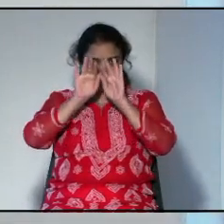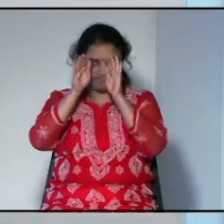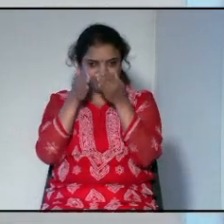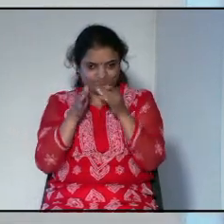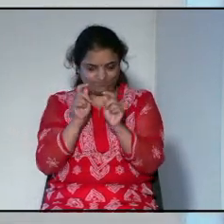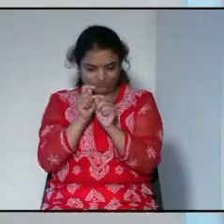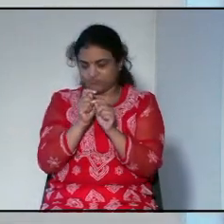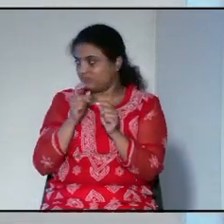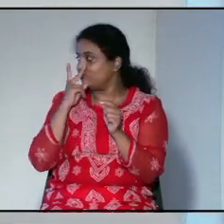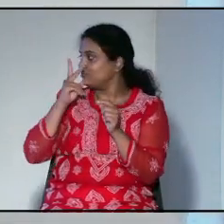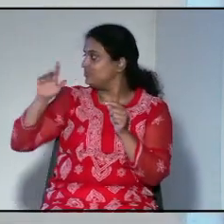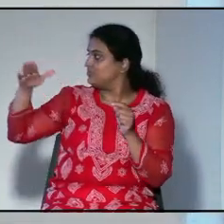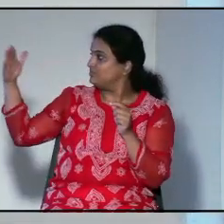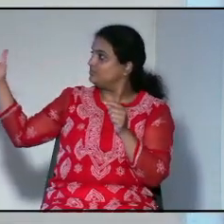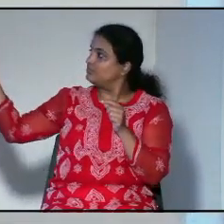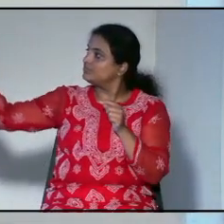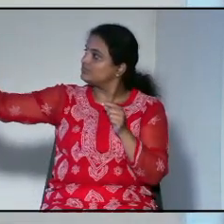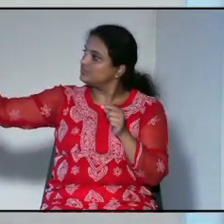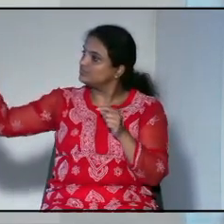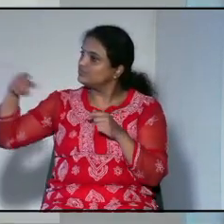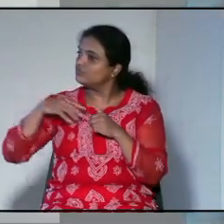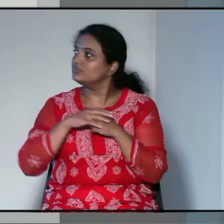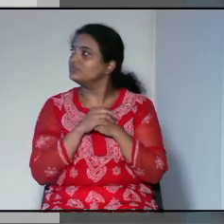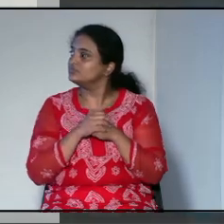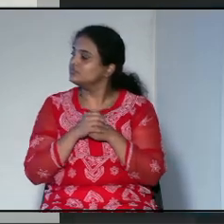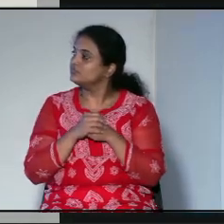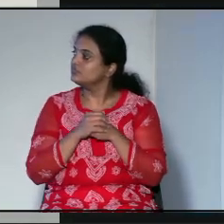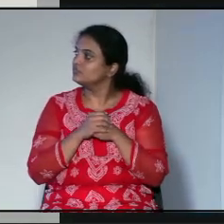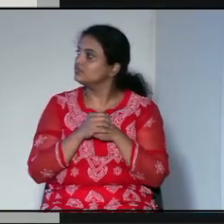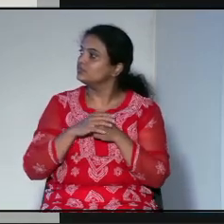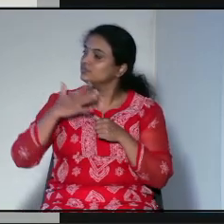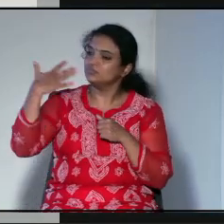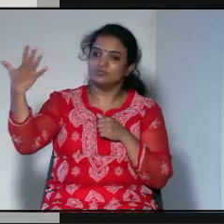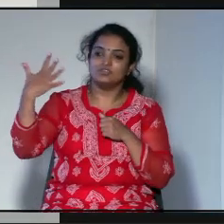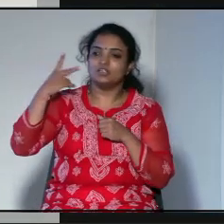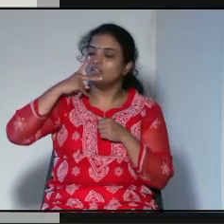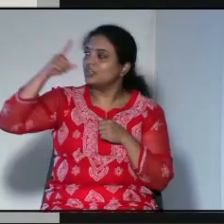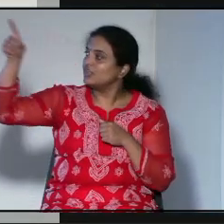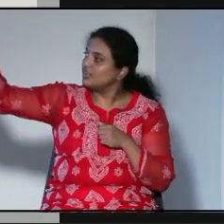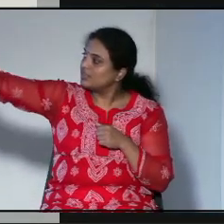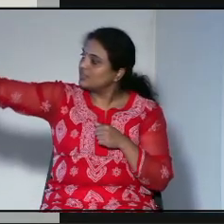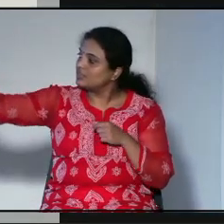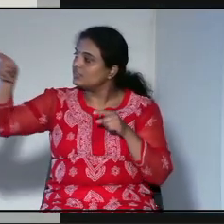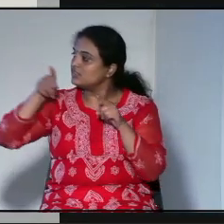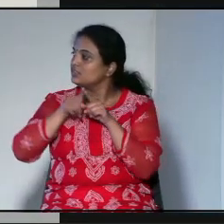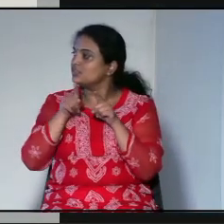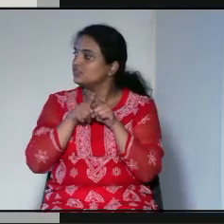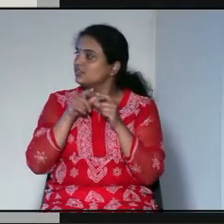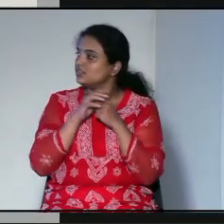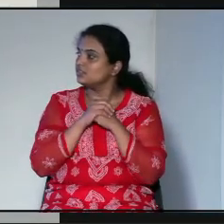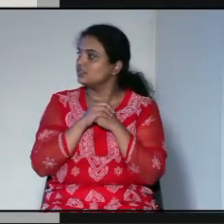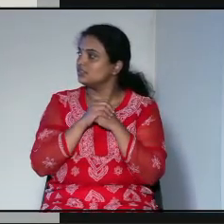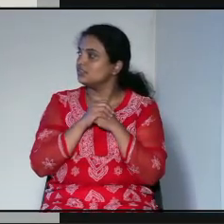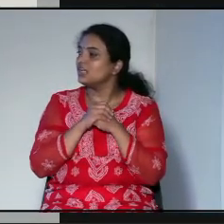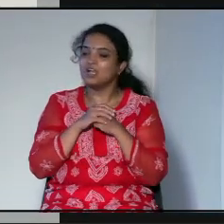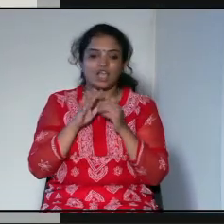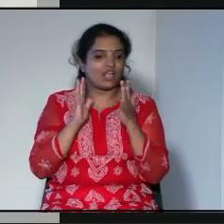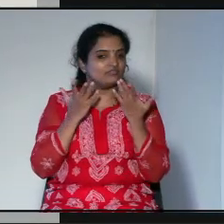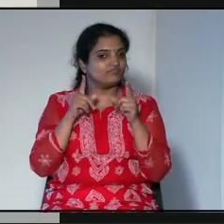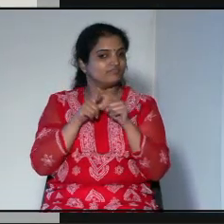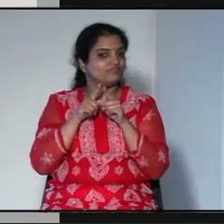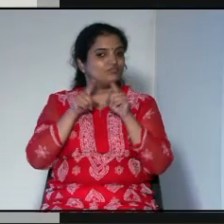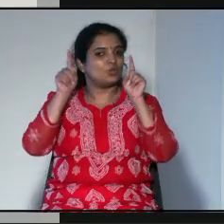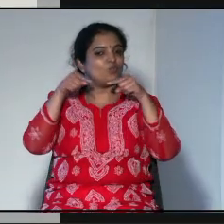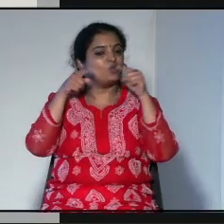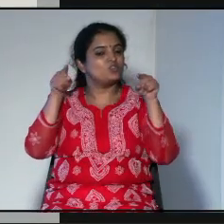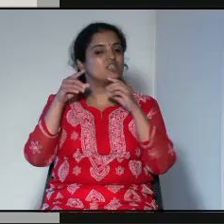This piece on the left is a very early piece, very strongly inspired by Bastar work called A Musical Conversation. The